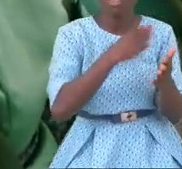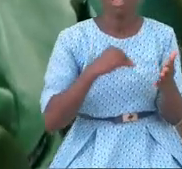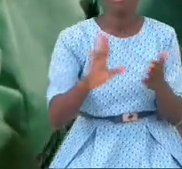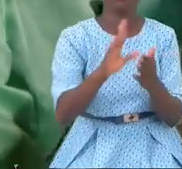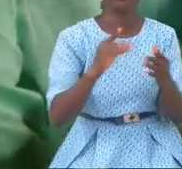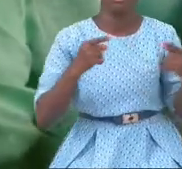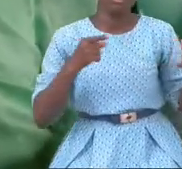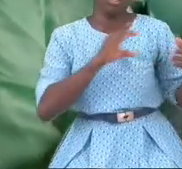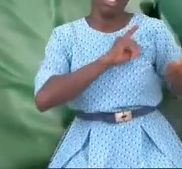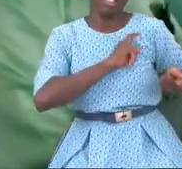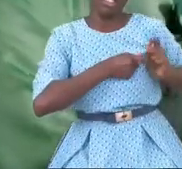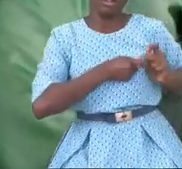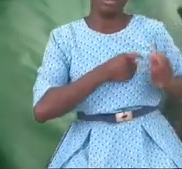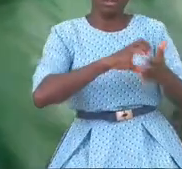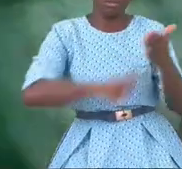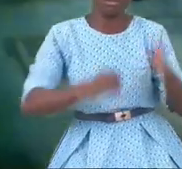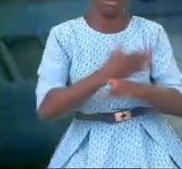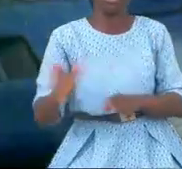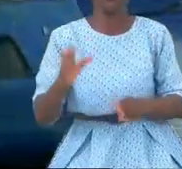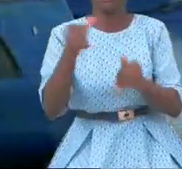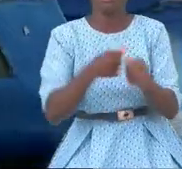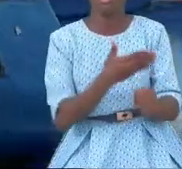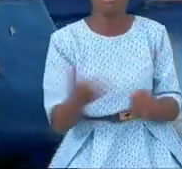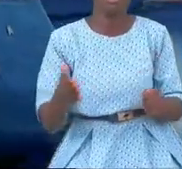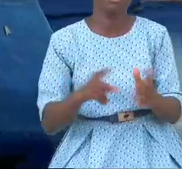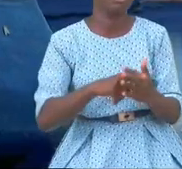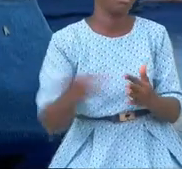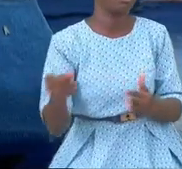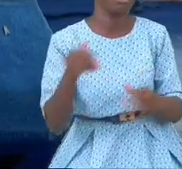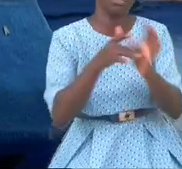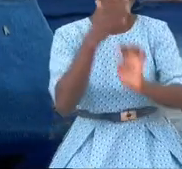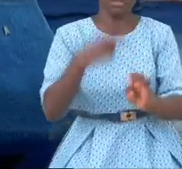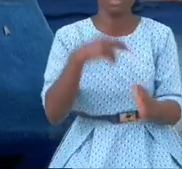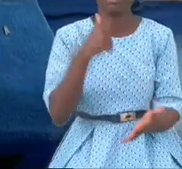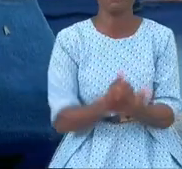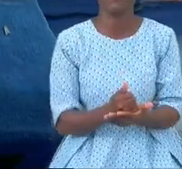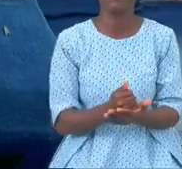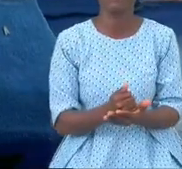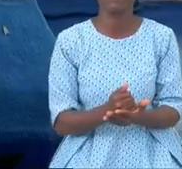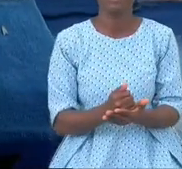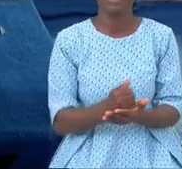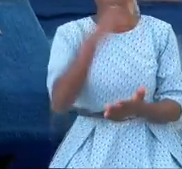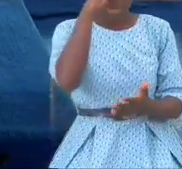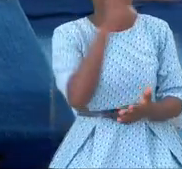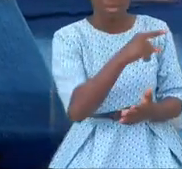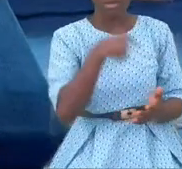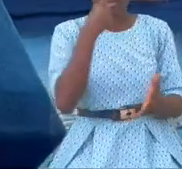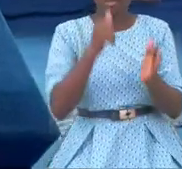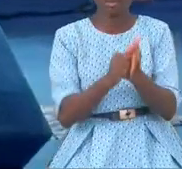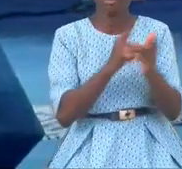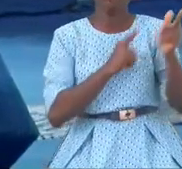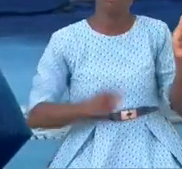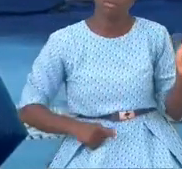I might receive my sight. Look at verse 52 there. And Jesus